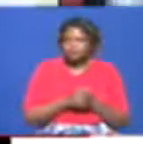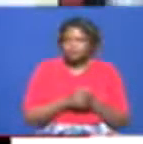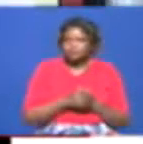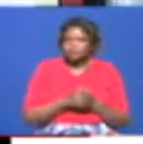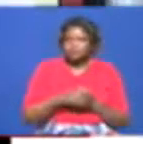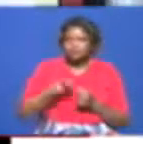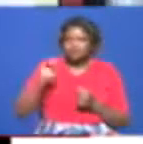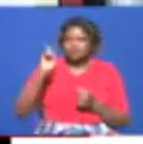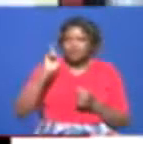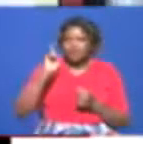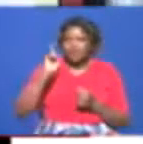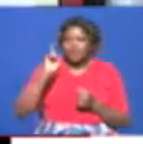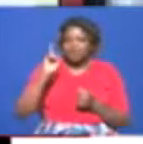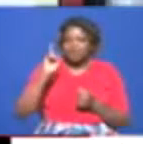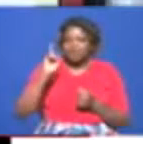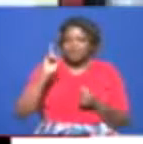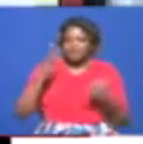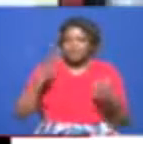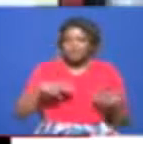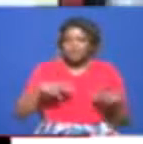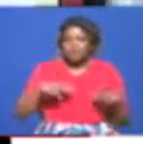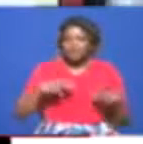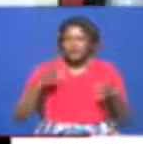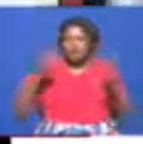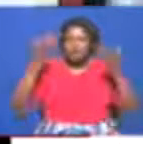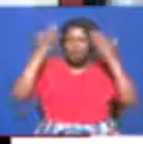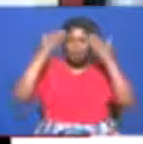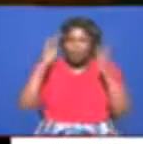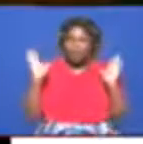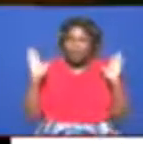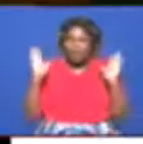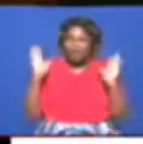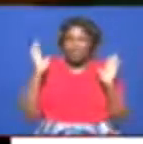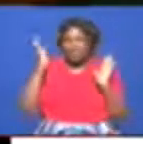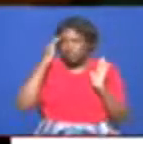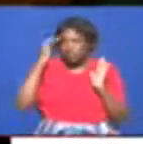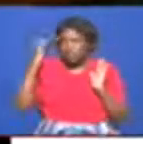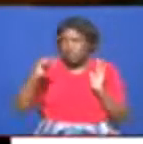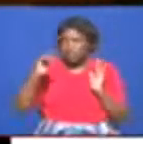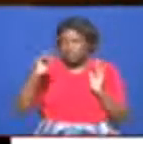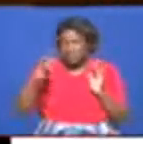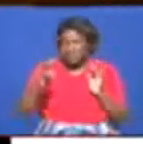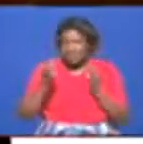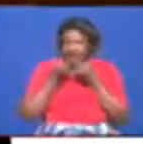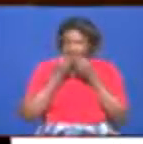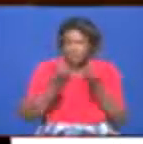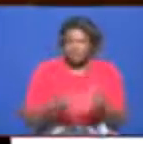Nairobi, people are exposed to GBV information.